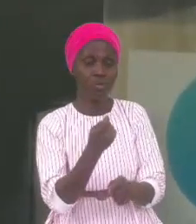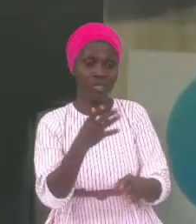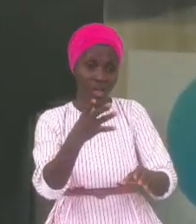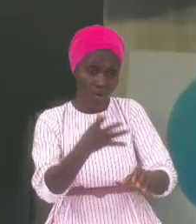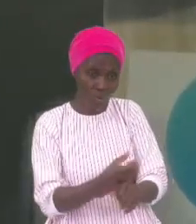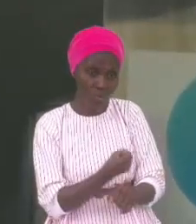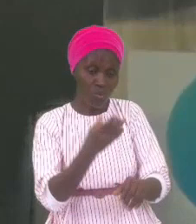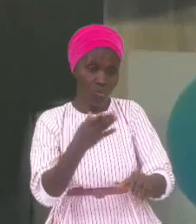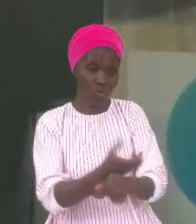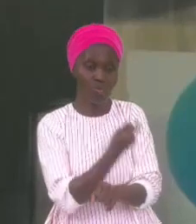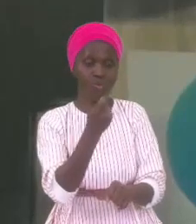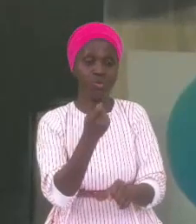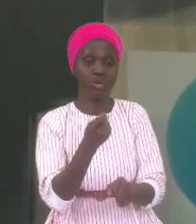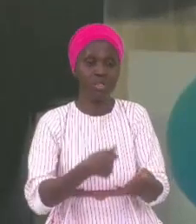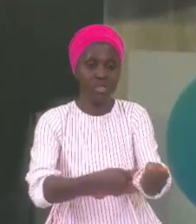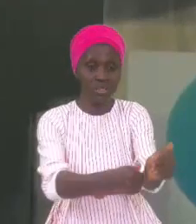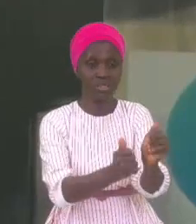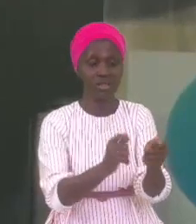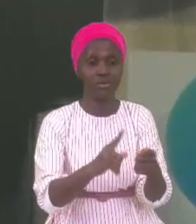their stature